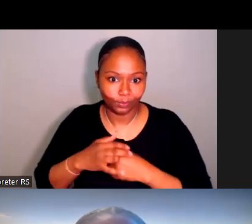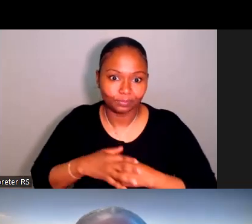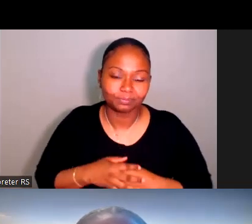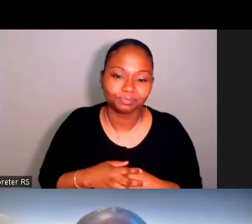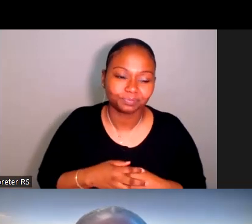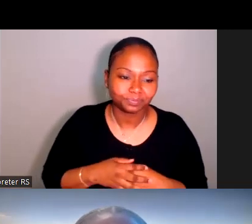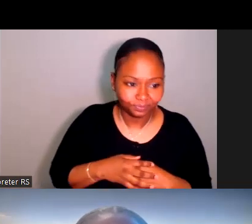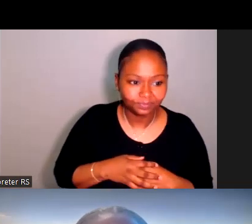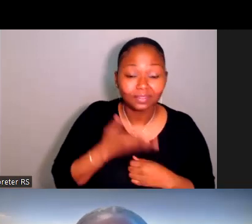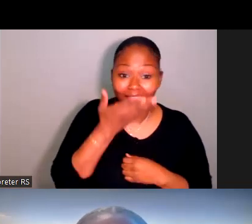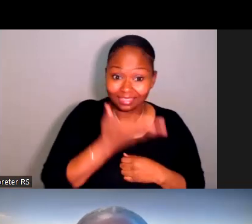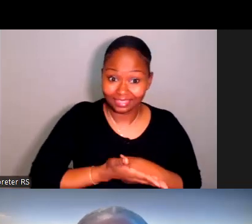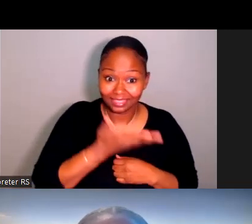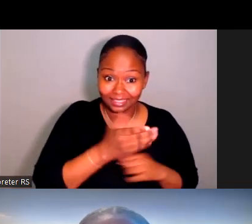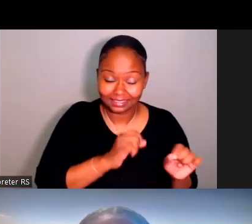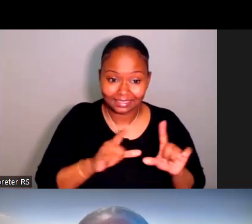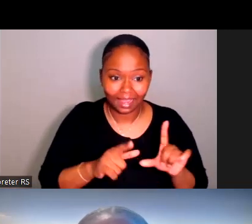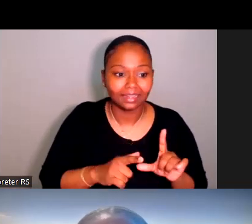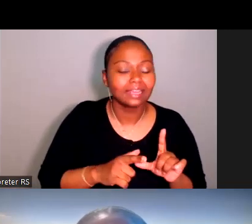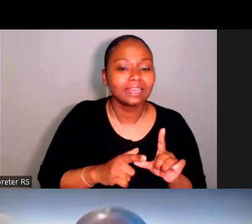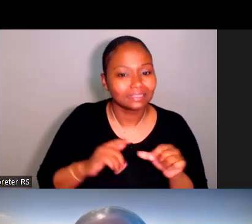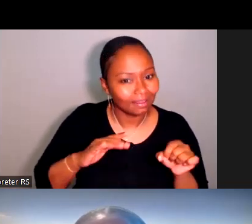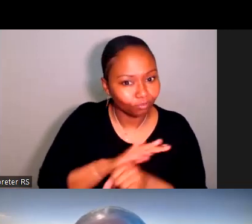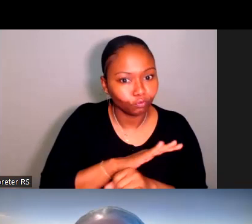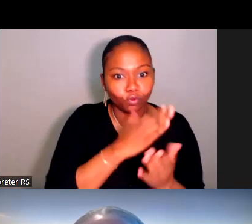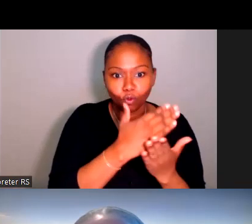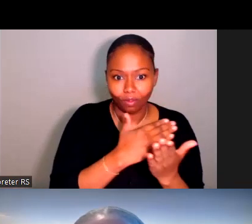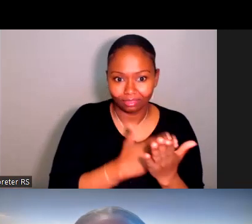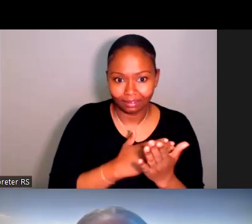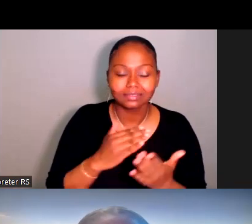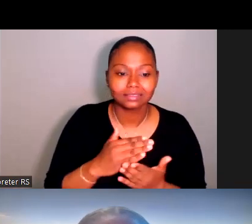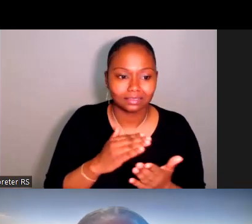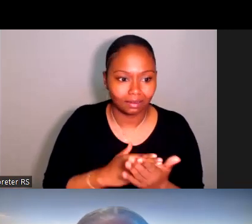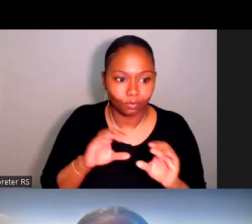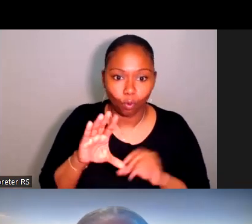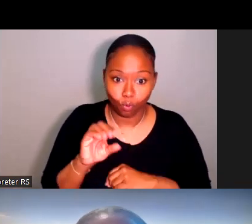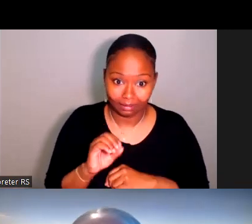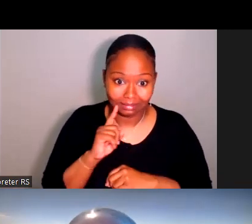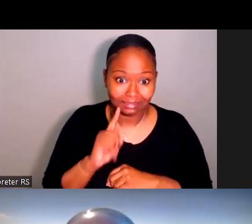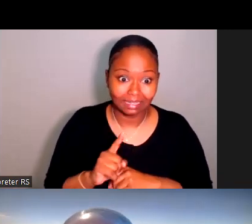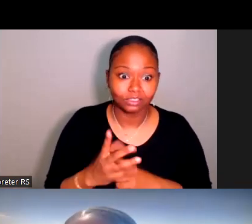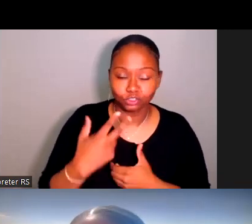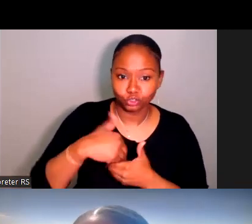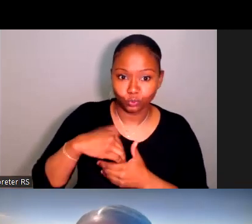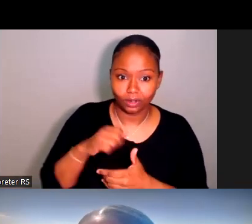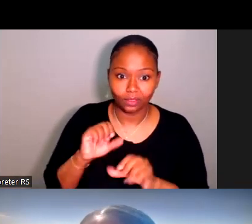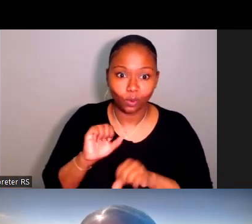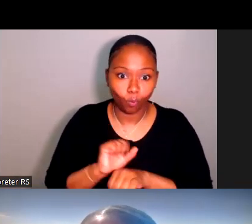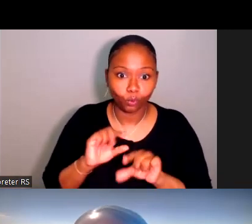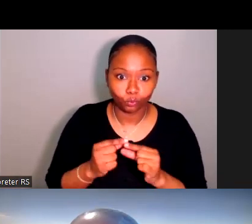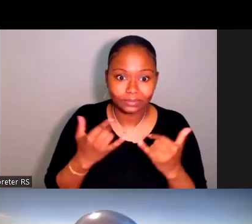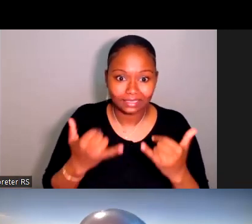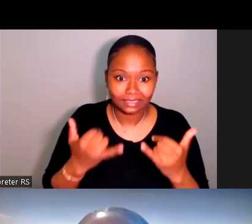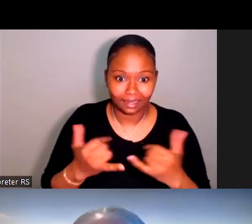On this slide is a full list of organizations and their representatives participating in this work group. As